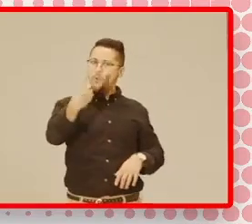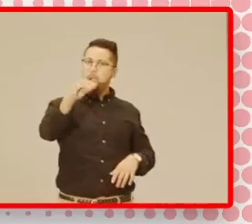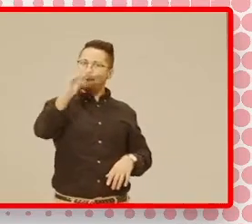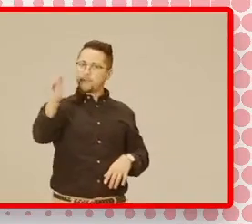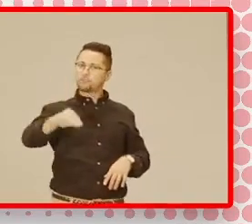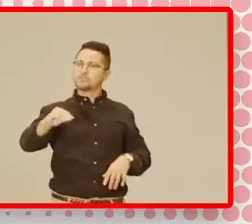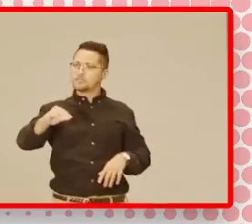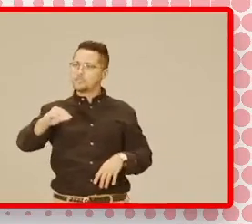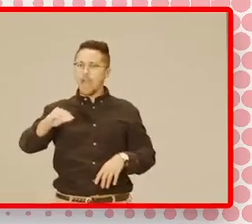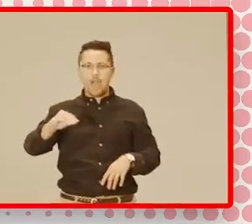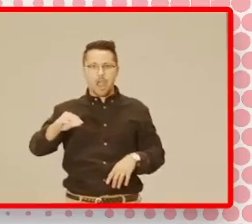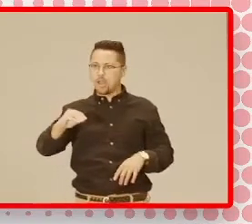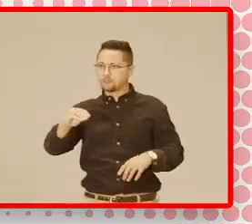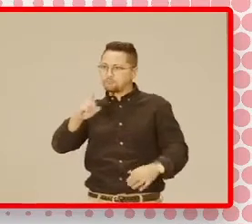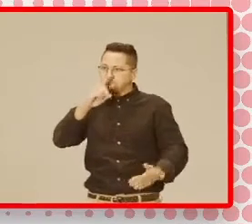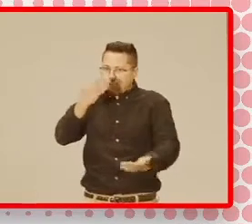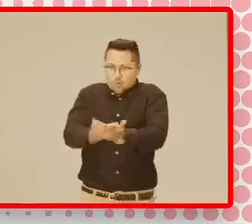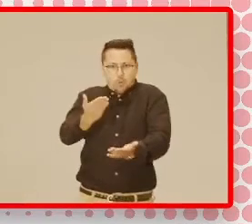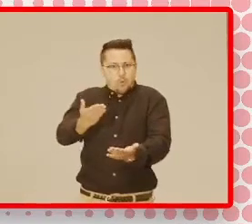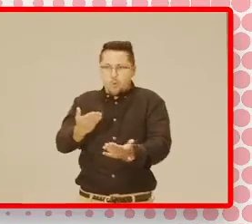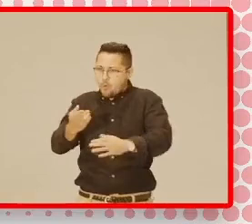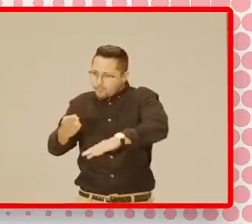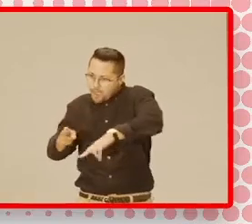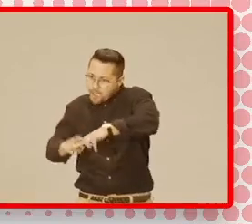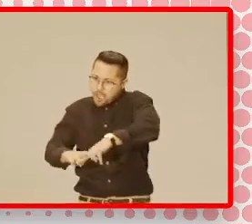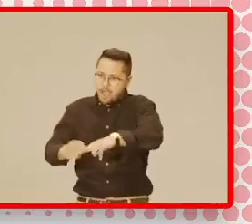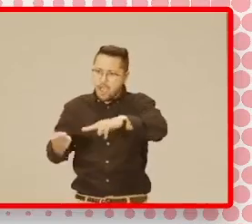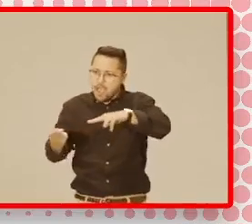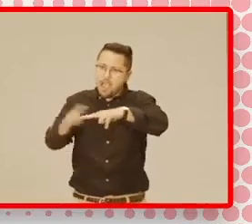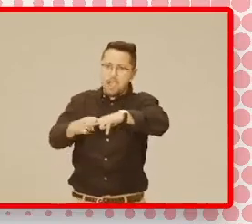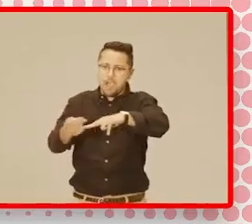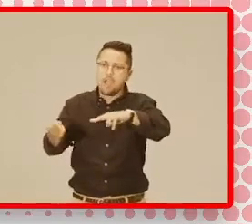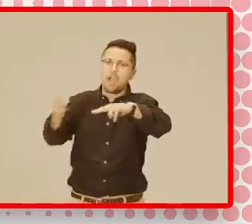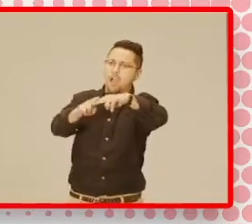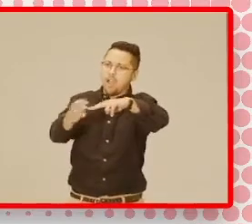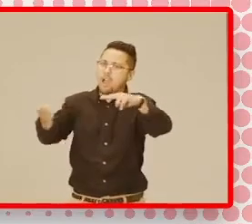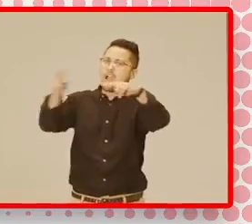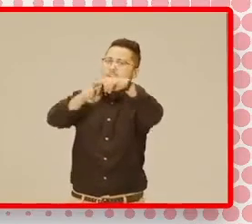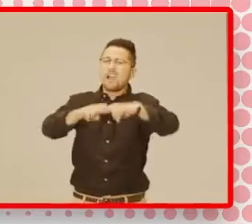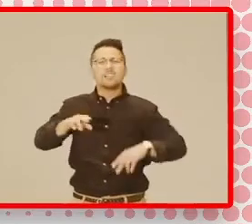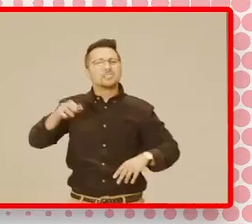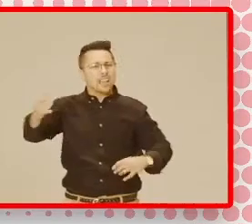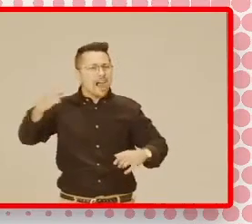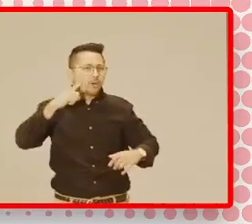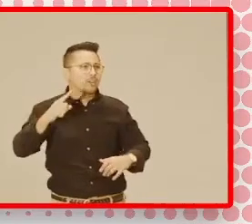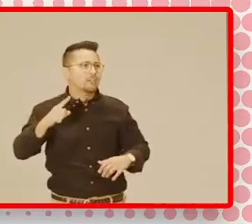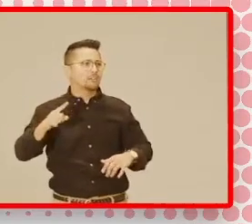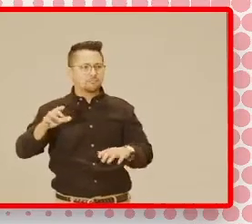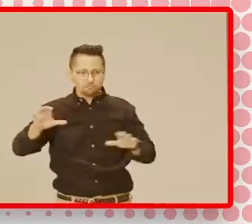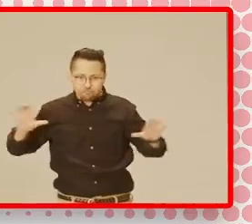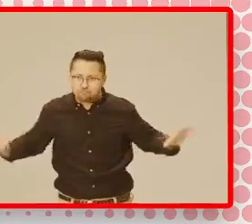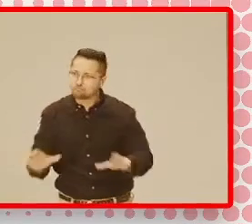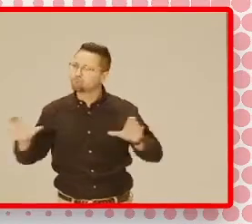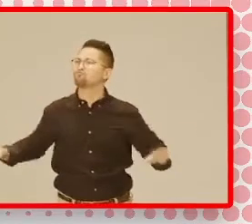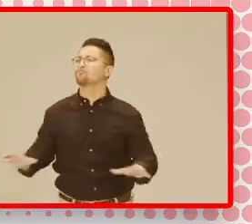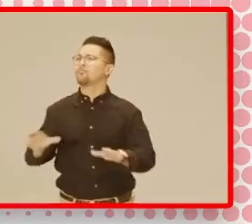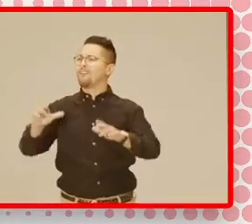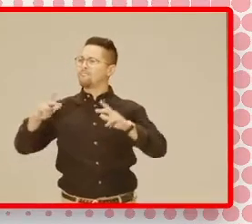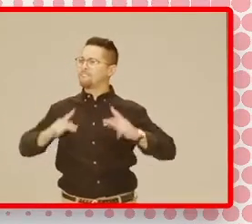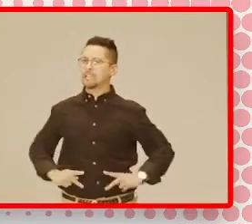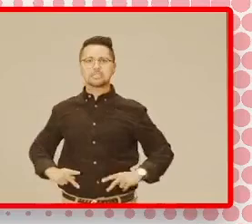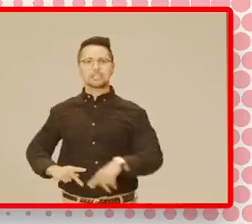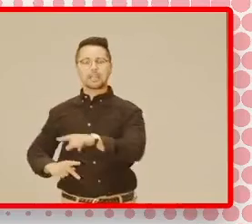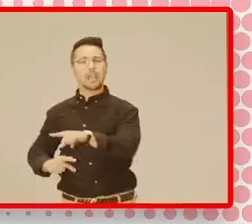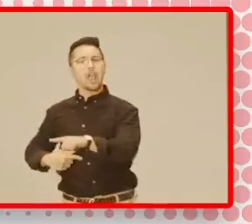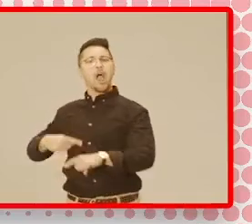compound, and they started to get greater and greater, to the point where he was doing things physically we never even dreamed